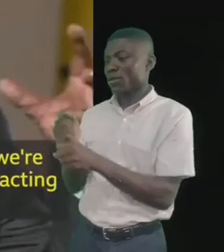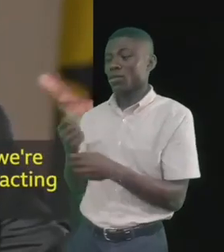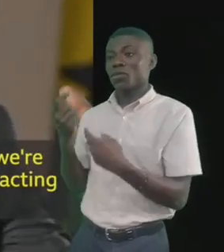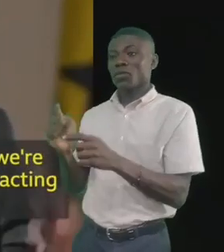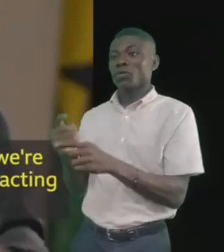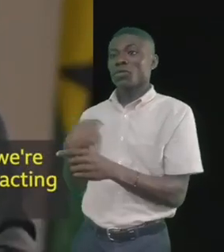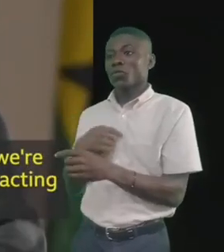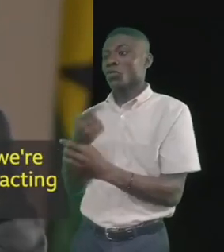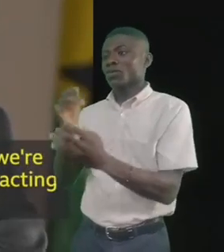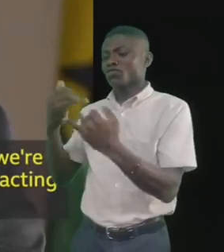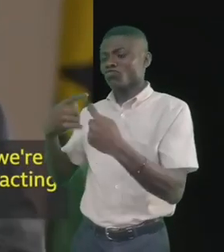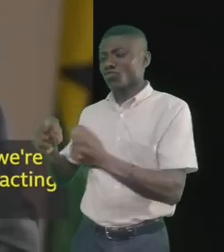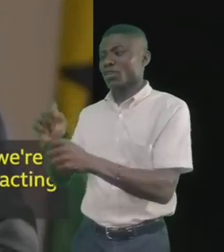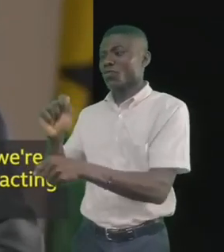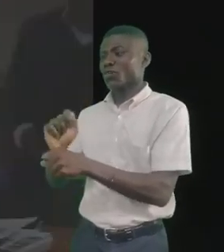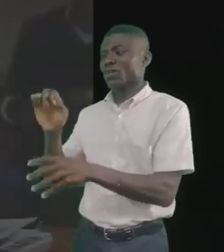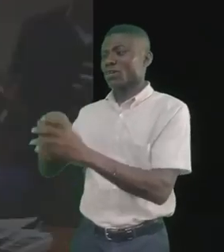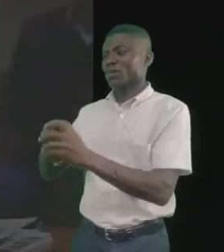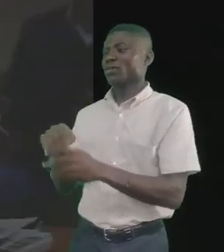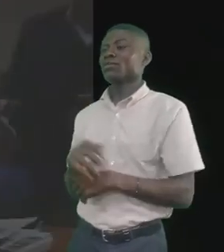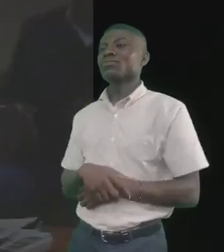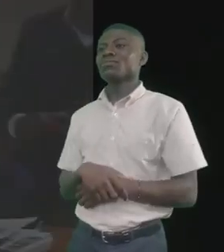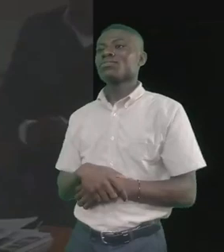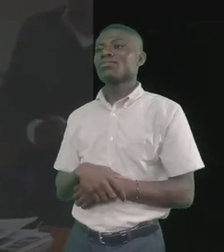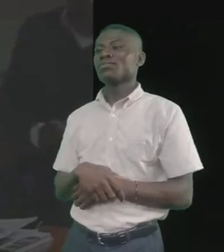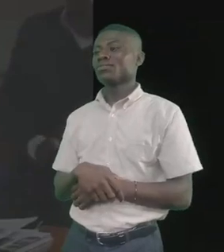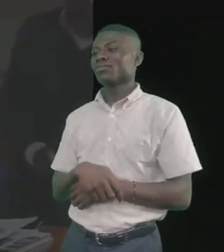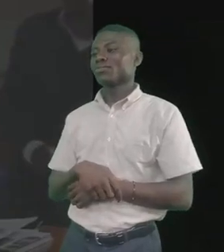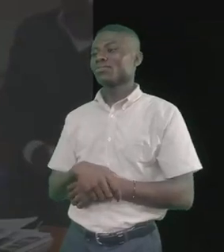at when we're attracting people.